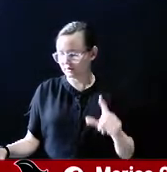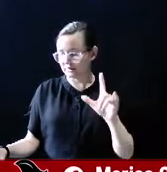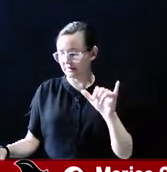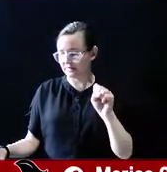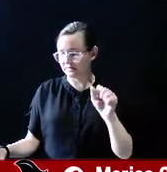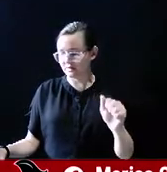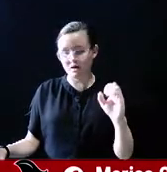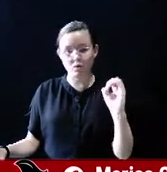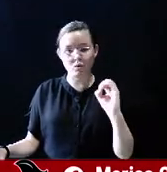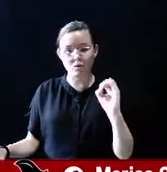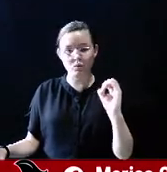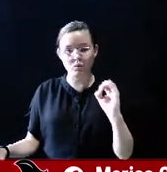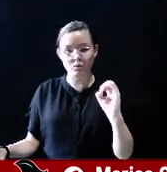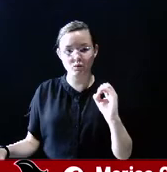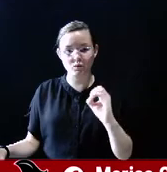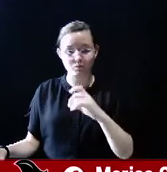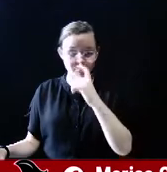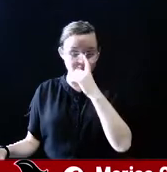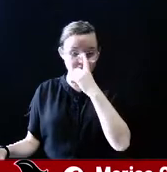Lisa Marie Ortiz.